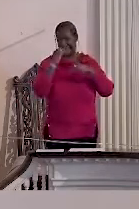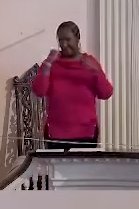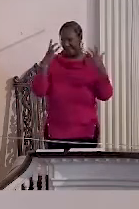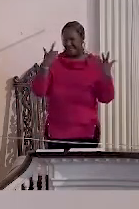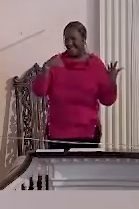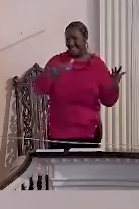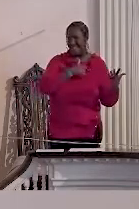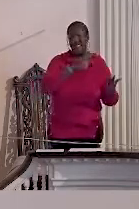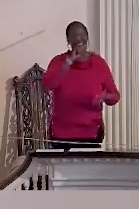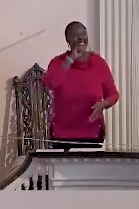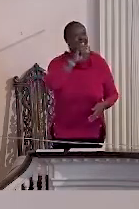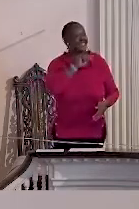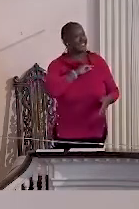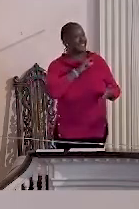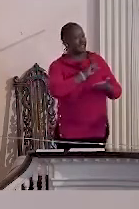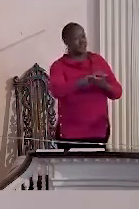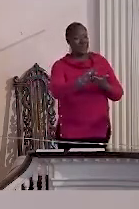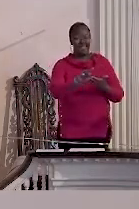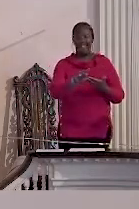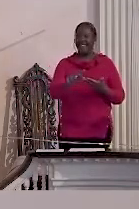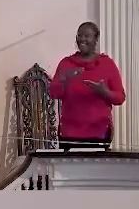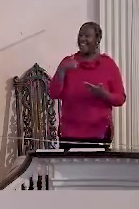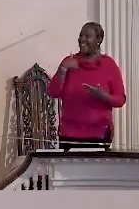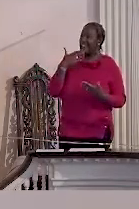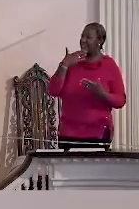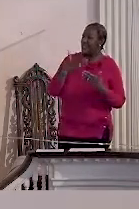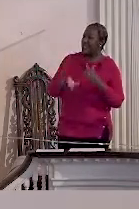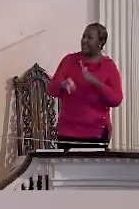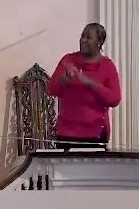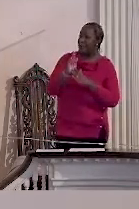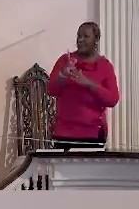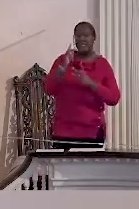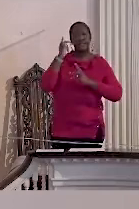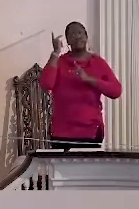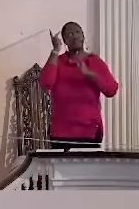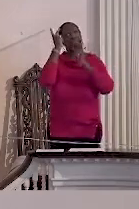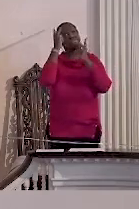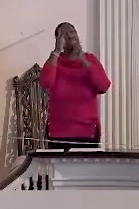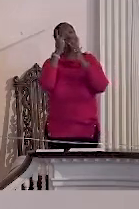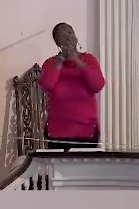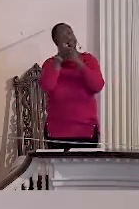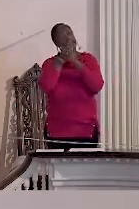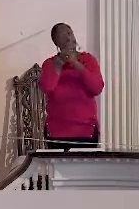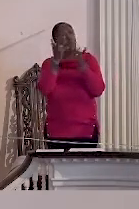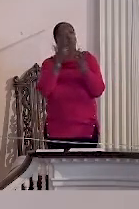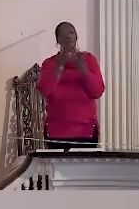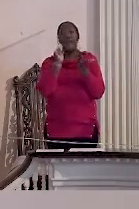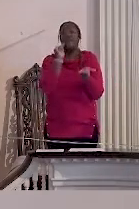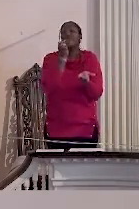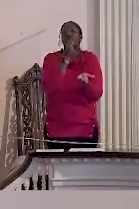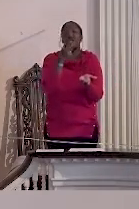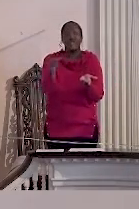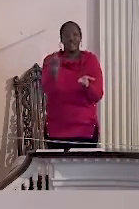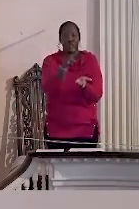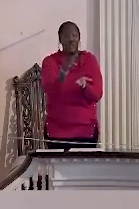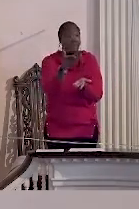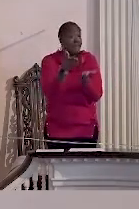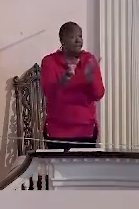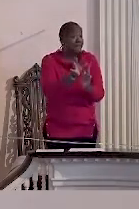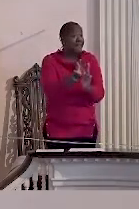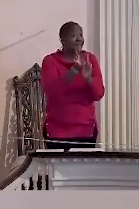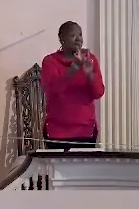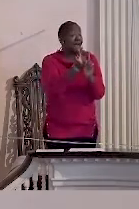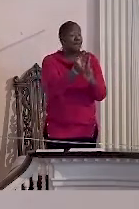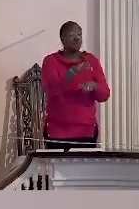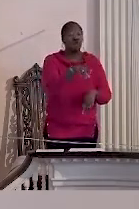moment to ponder what nourishes you. Is it a special recipe? Is